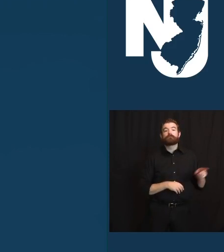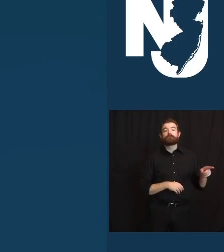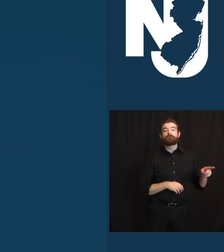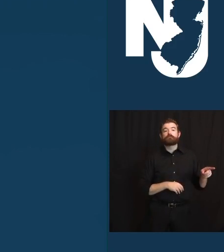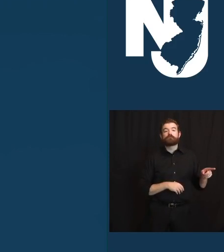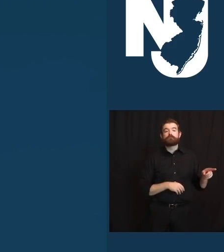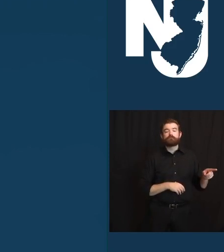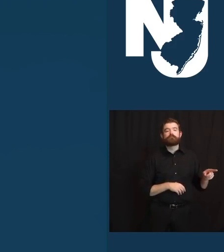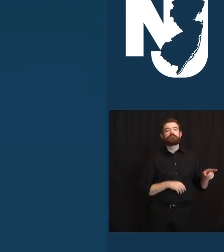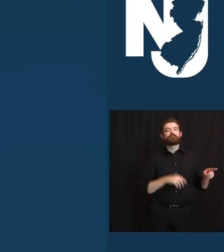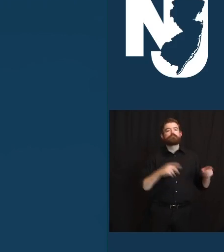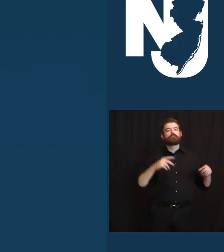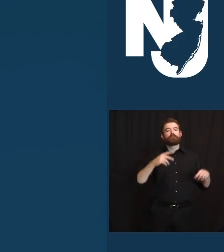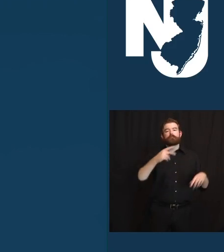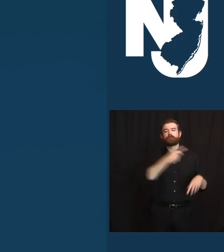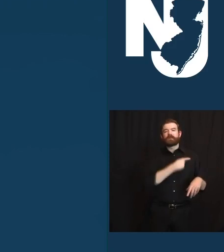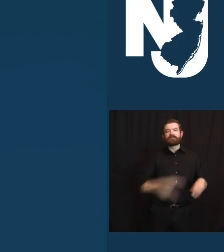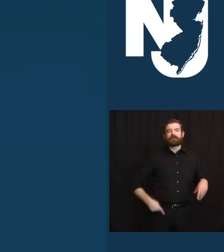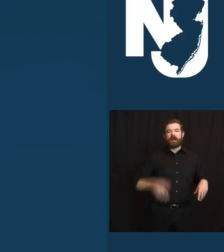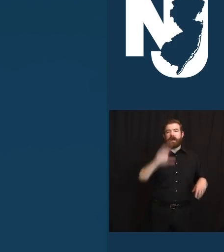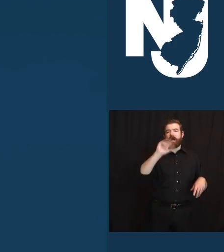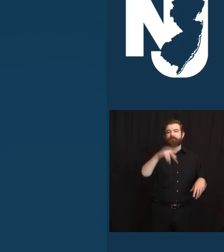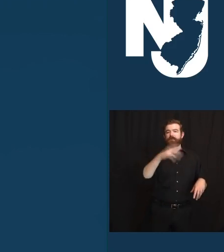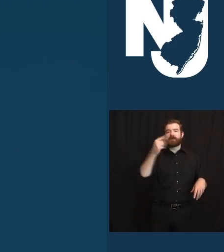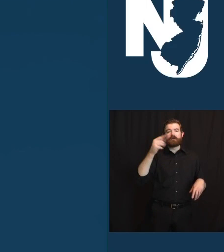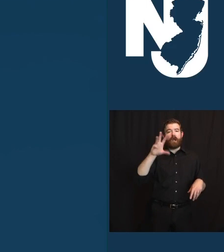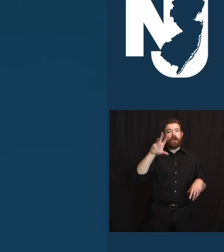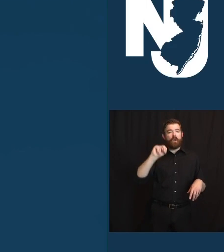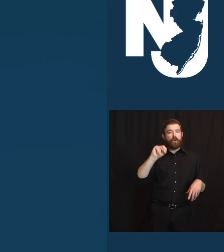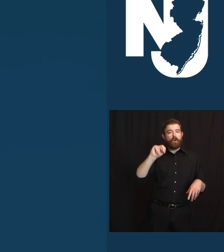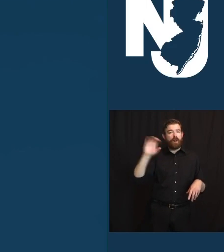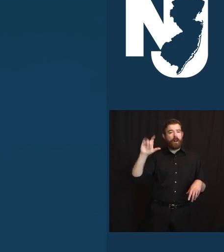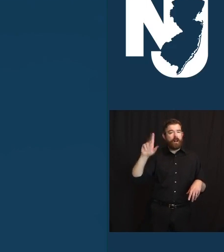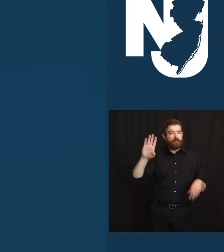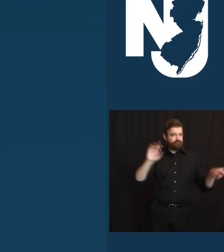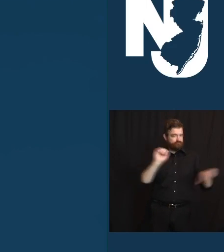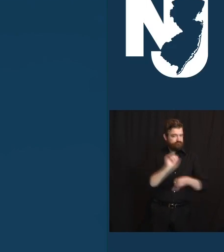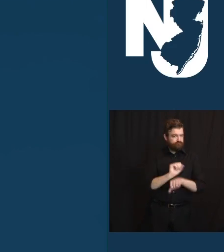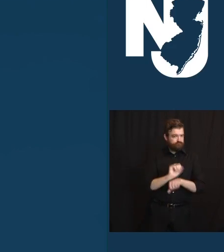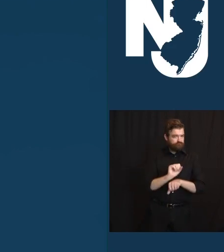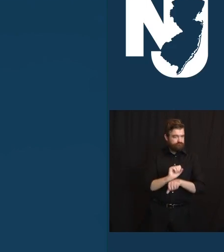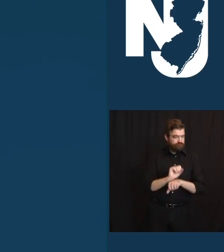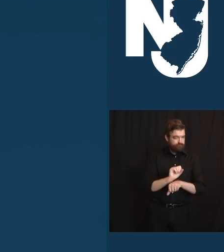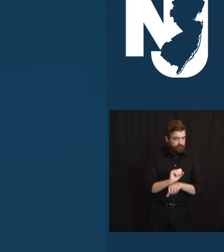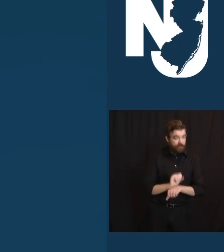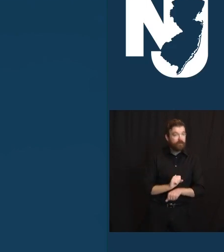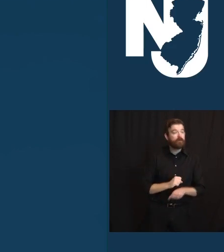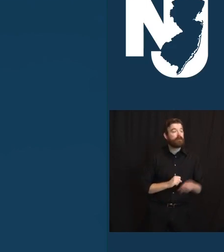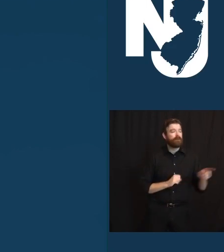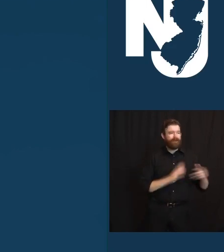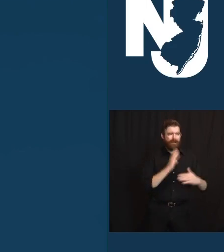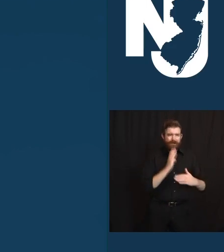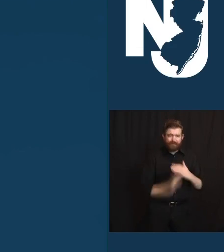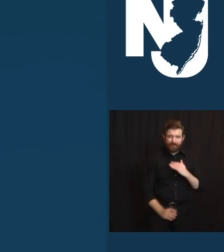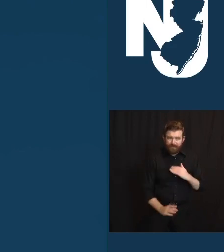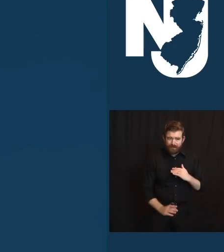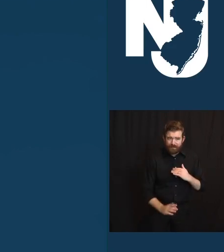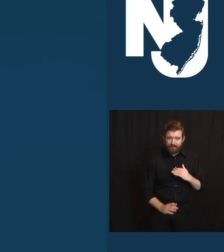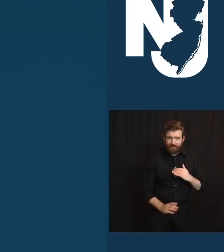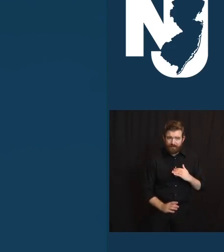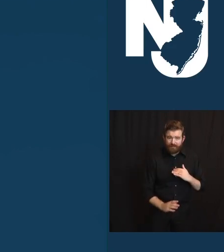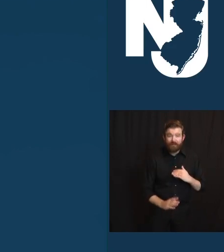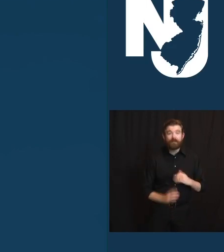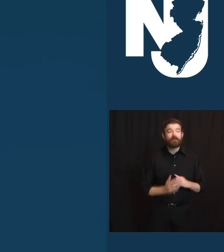were both hardworking and humble. They were well respected by colleagues in their community, and they both loved their family more than anything